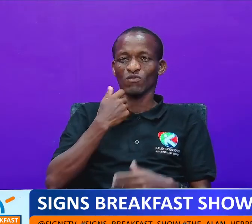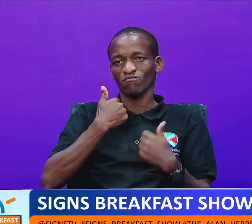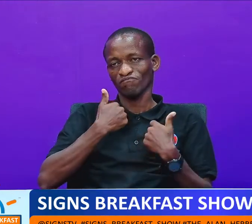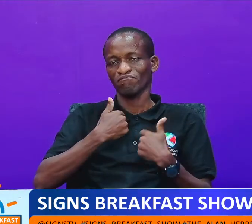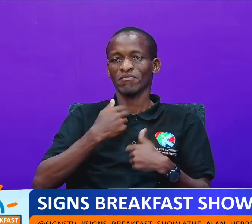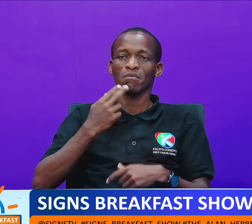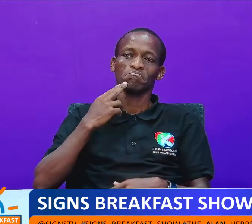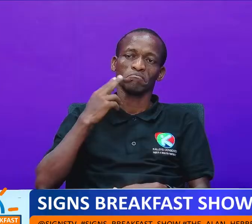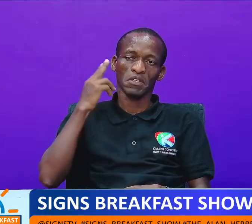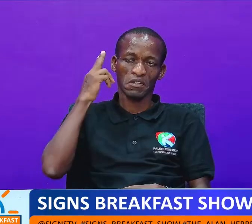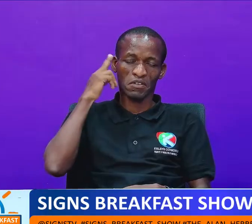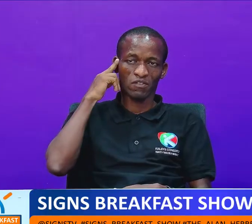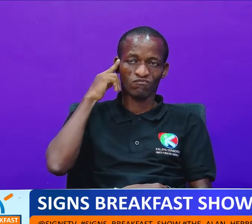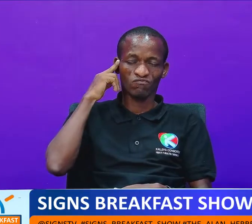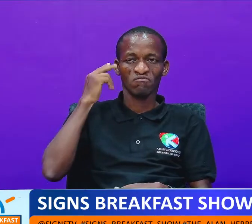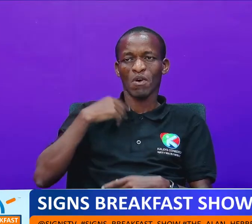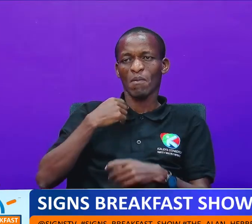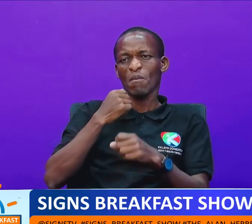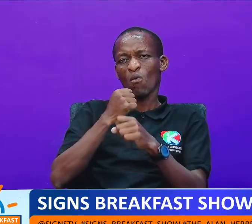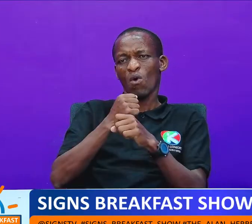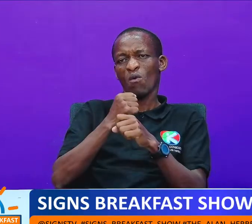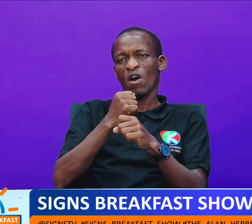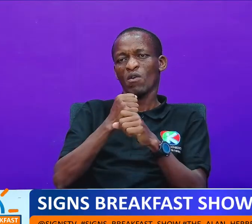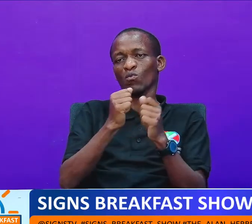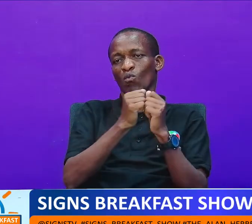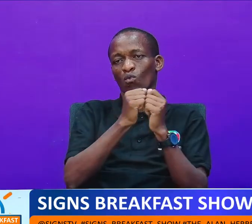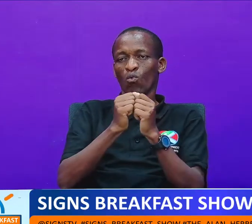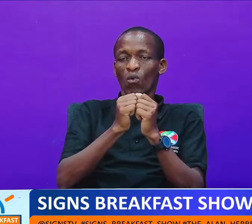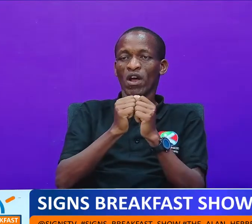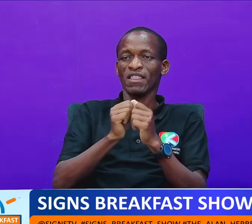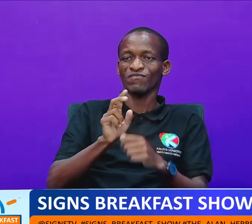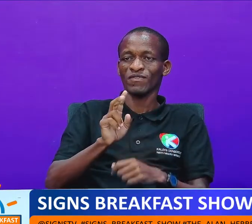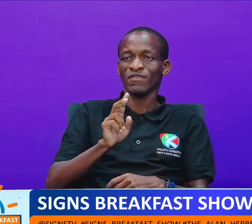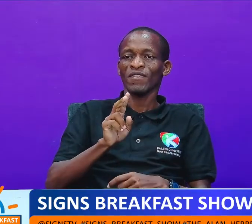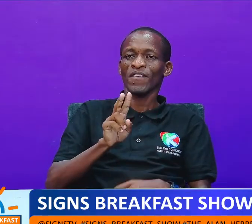and this is my sign name. I am deaf,